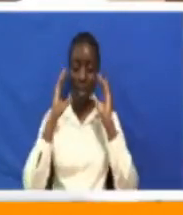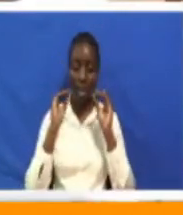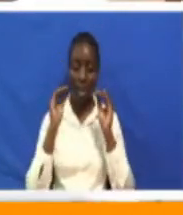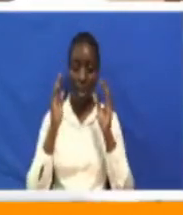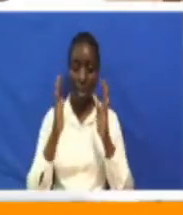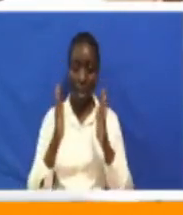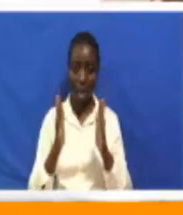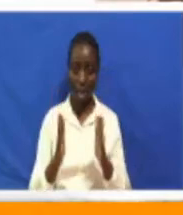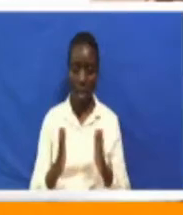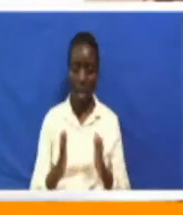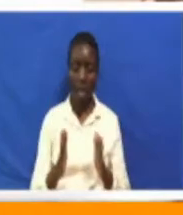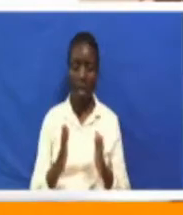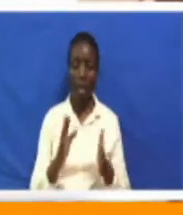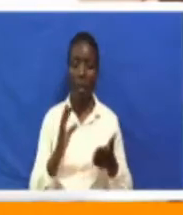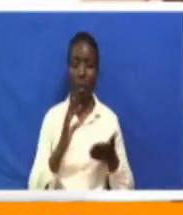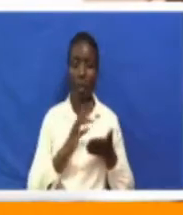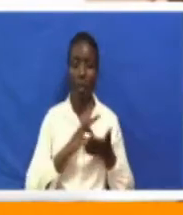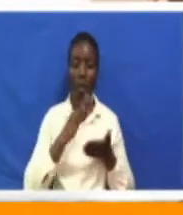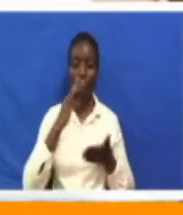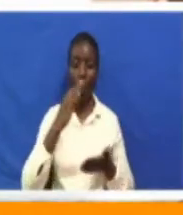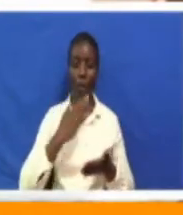in the world